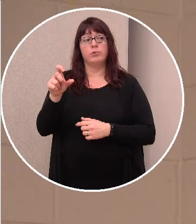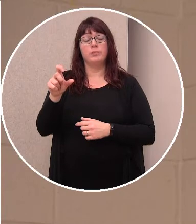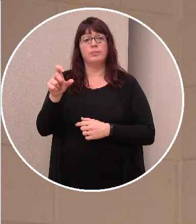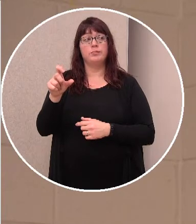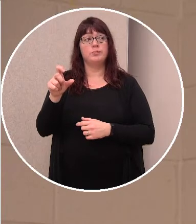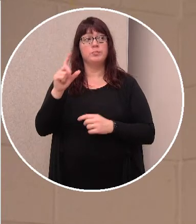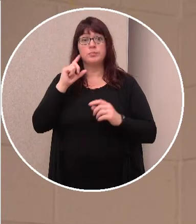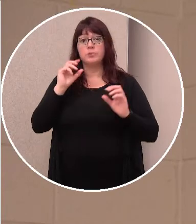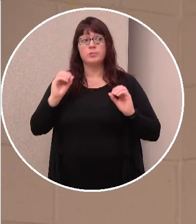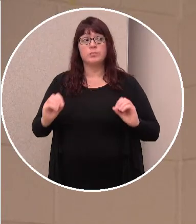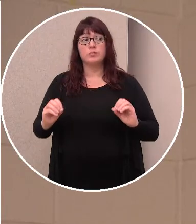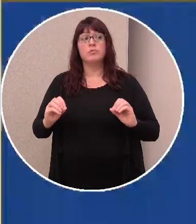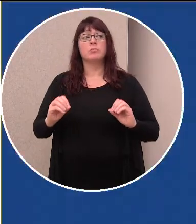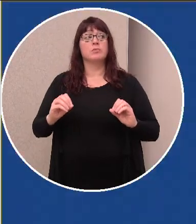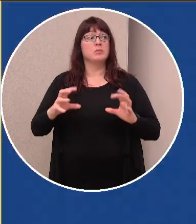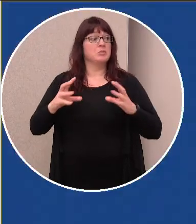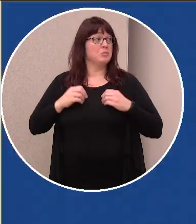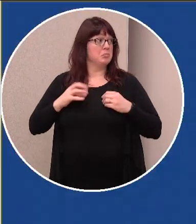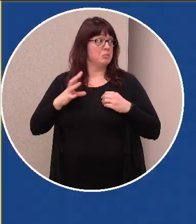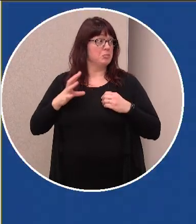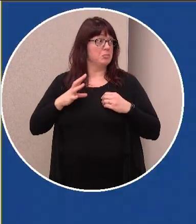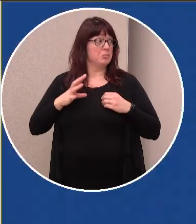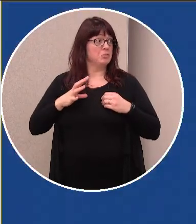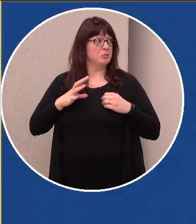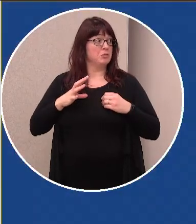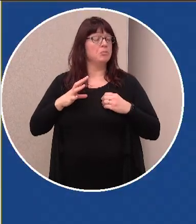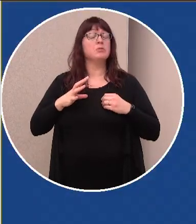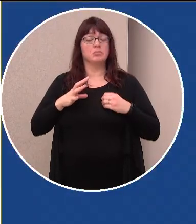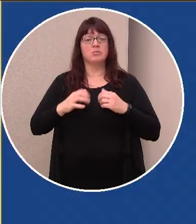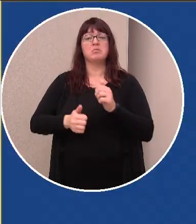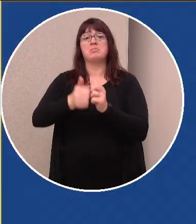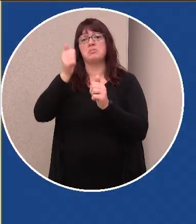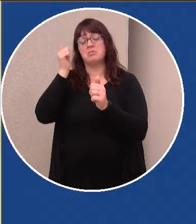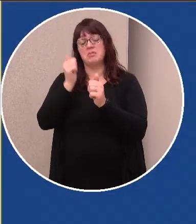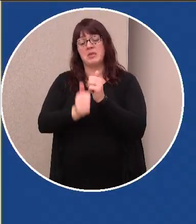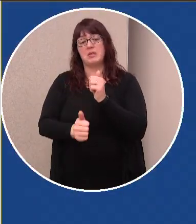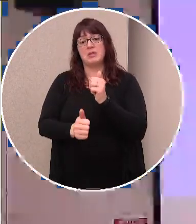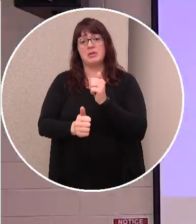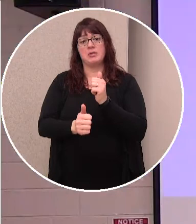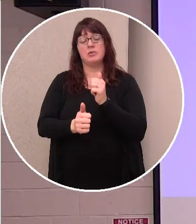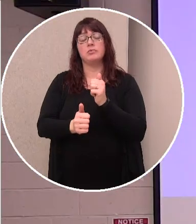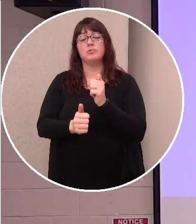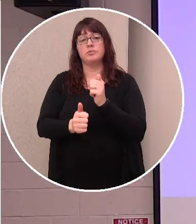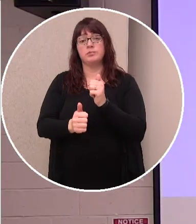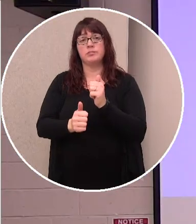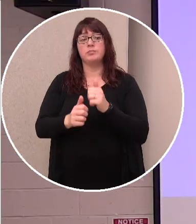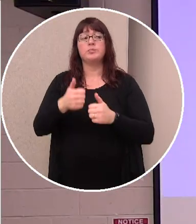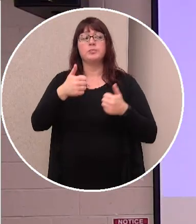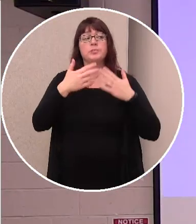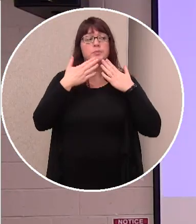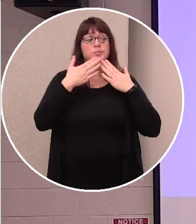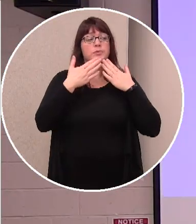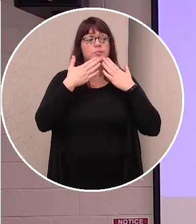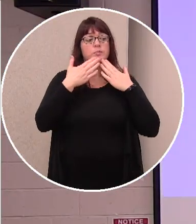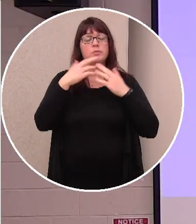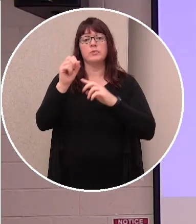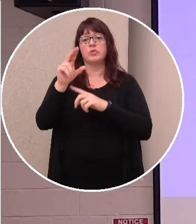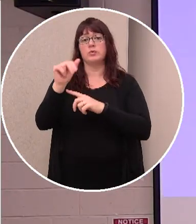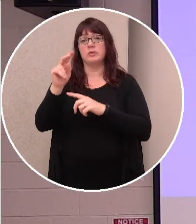Hearing none. All in favor of the motion? Motion carries. Okay. Thank you very much,